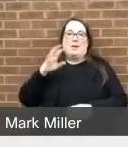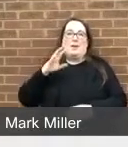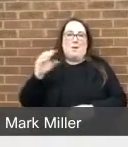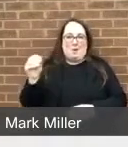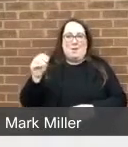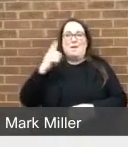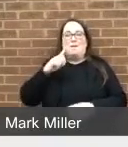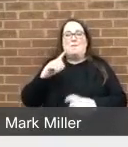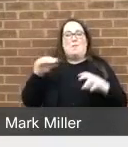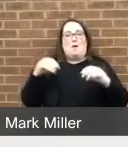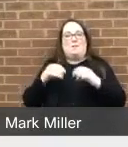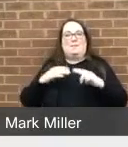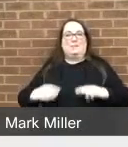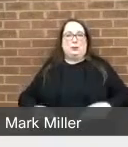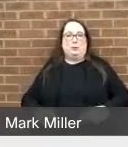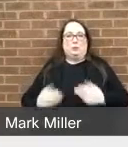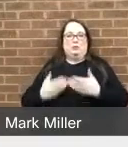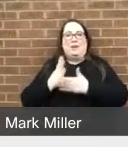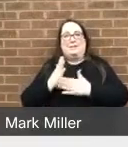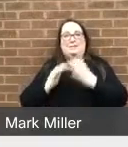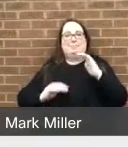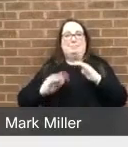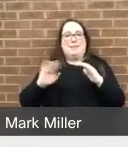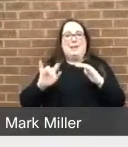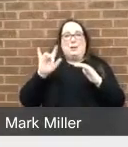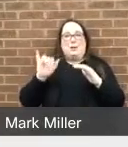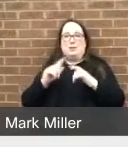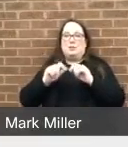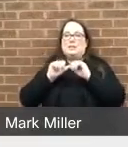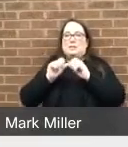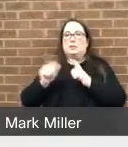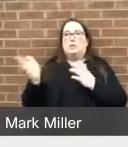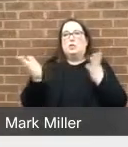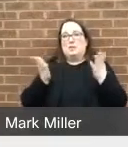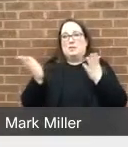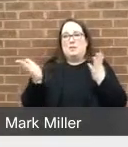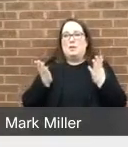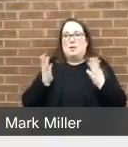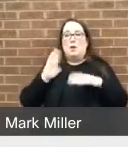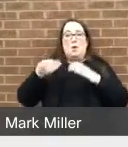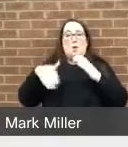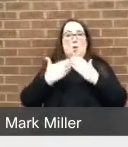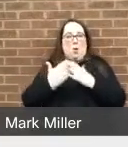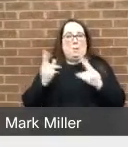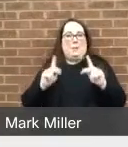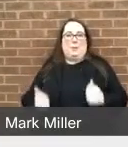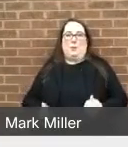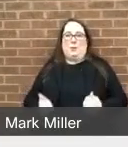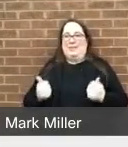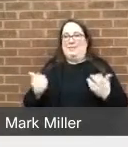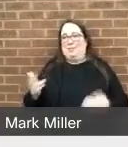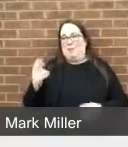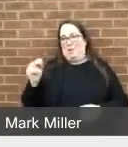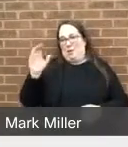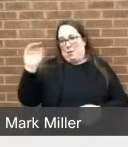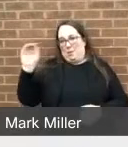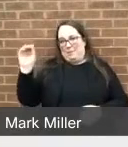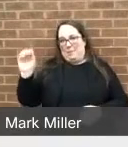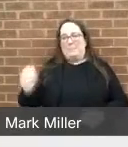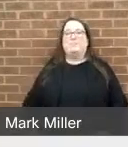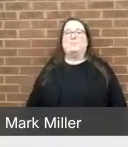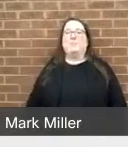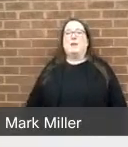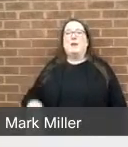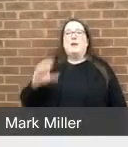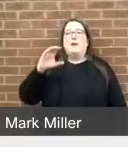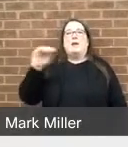of Human Rights and Equity's opportunity to continue to serve all of our residents of our county. County Executive Ball,